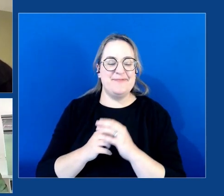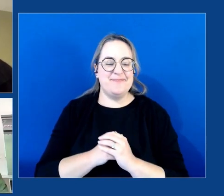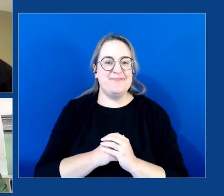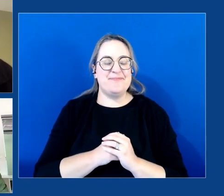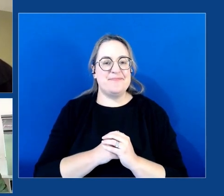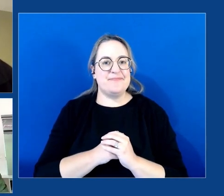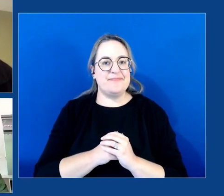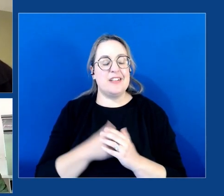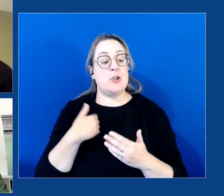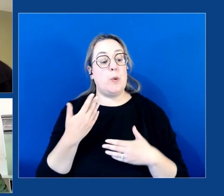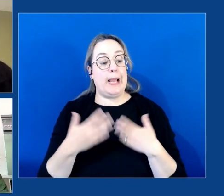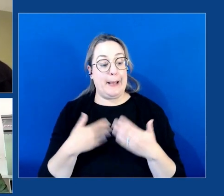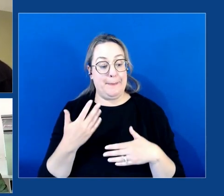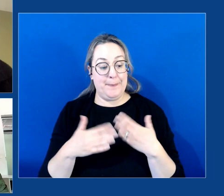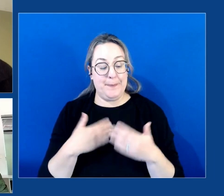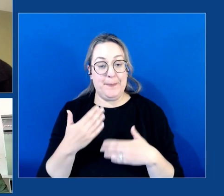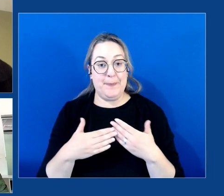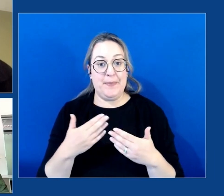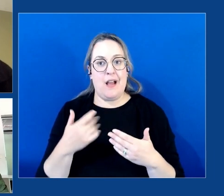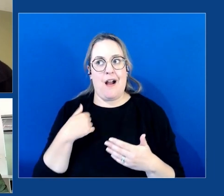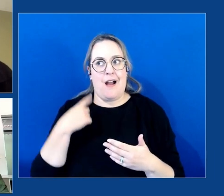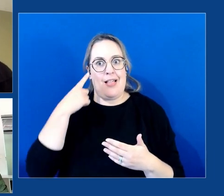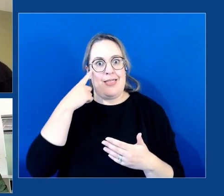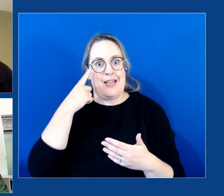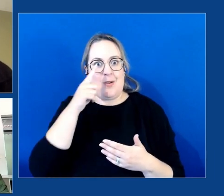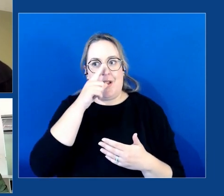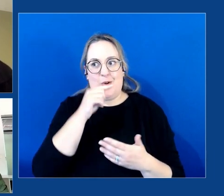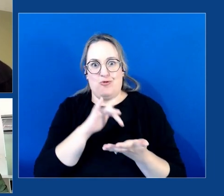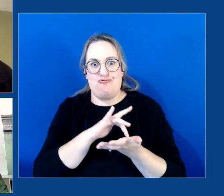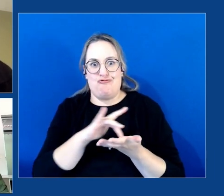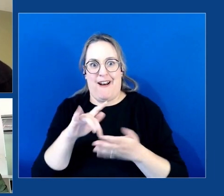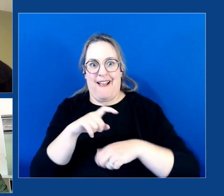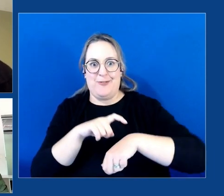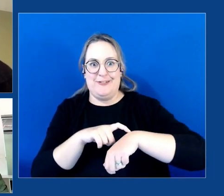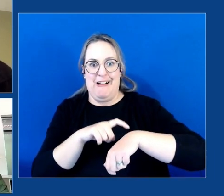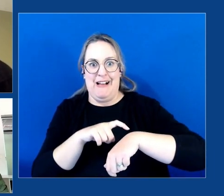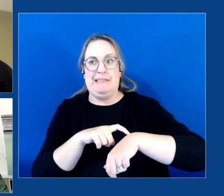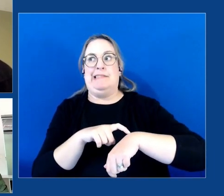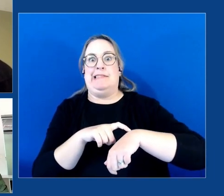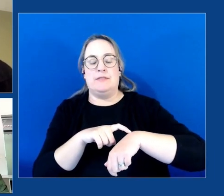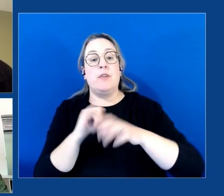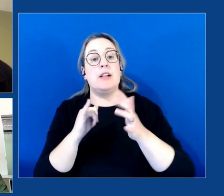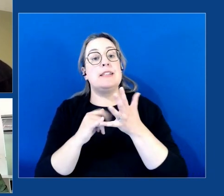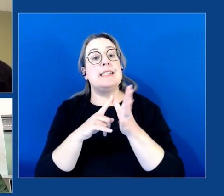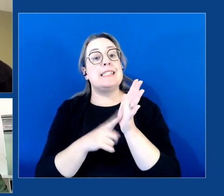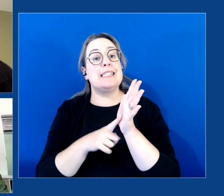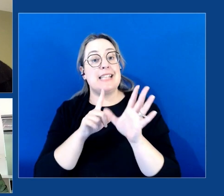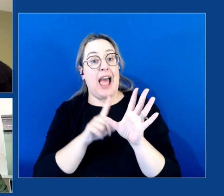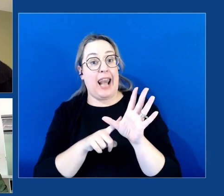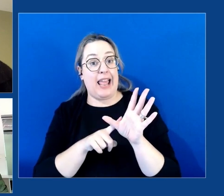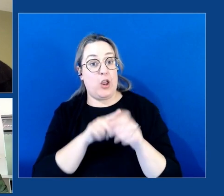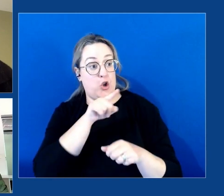let's keep moving because I fear that we might run out of time. So, Sally, the next question to